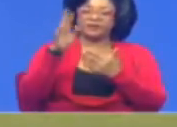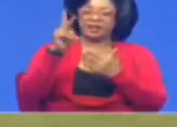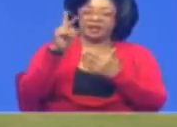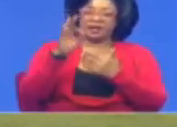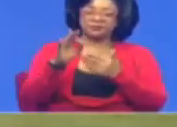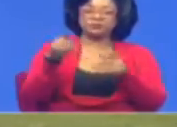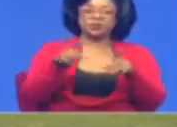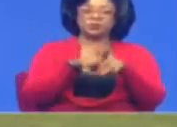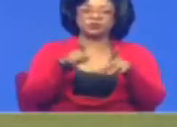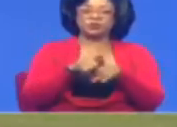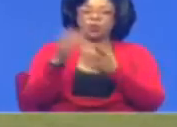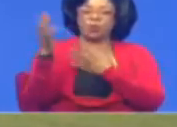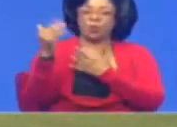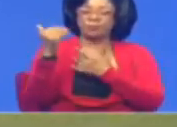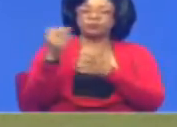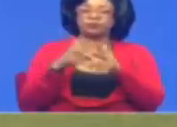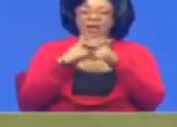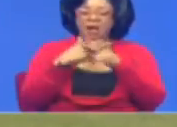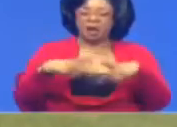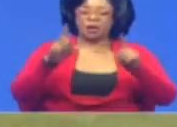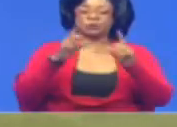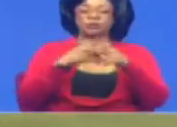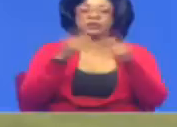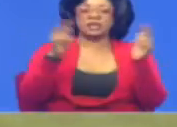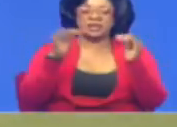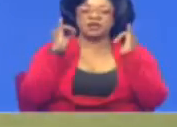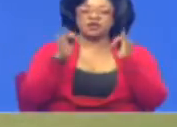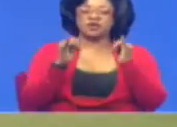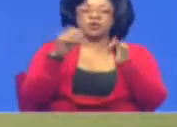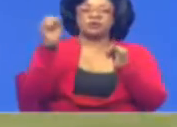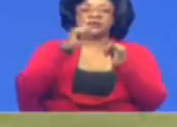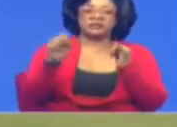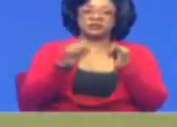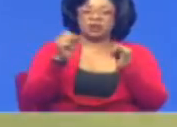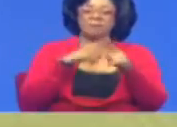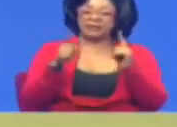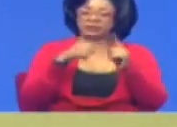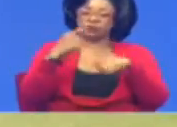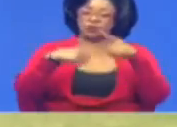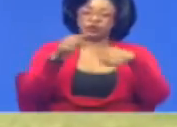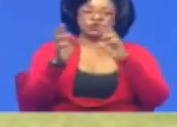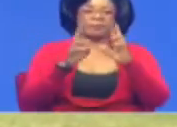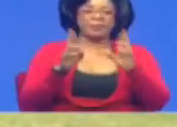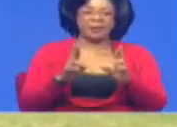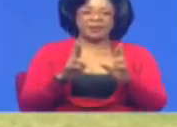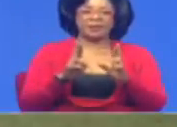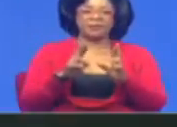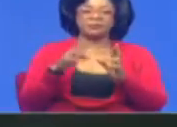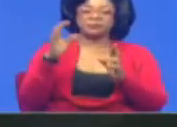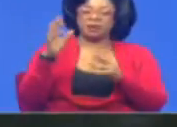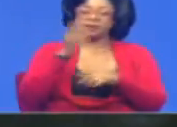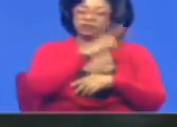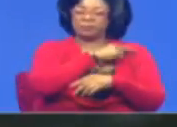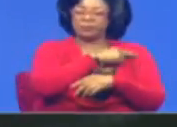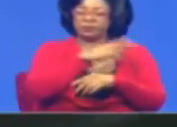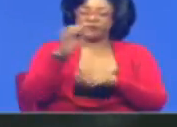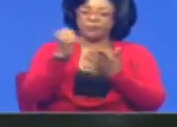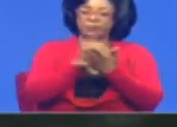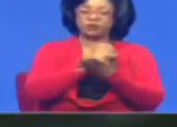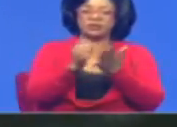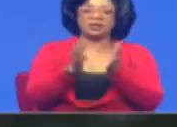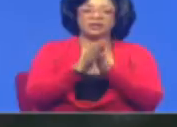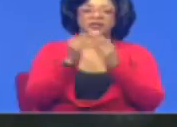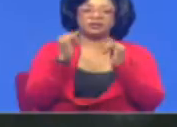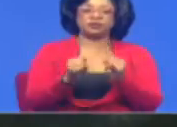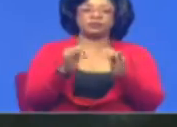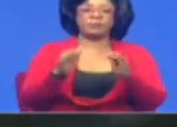to be allowed to kick off the new season, clubs are still preparing for it. Champions Gor Mahia, Posta Rangers and newly